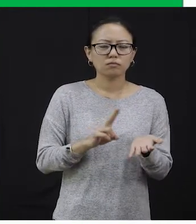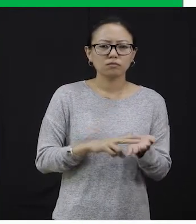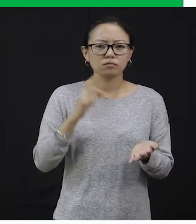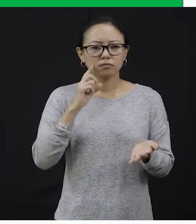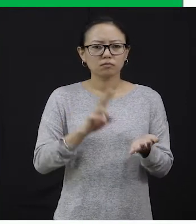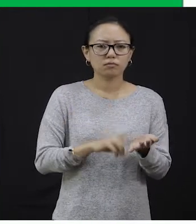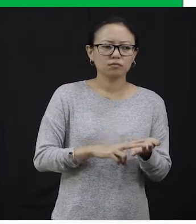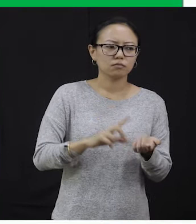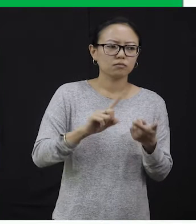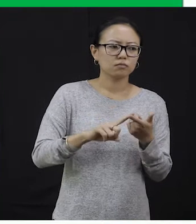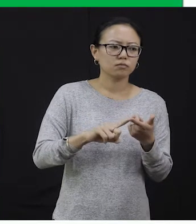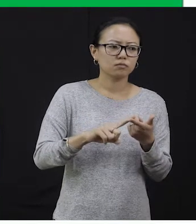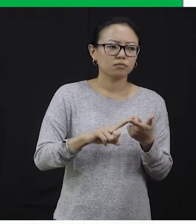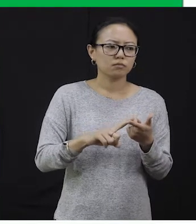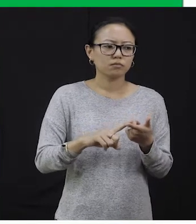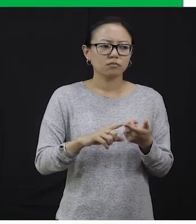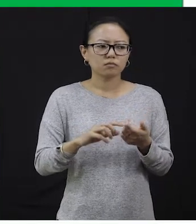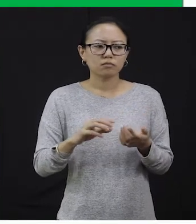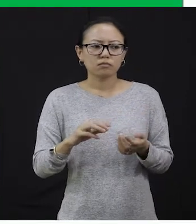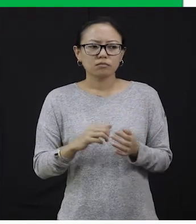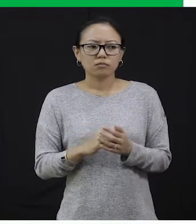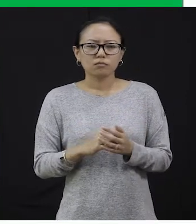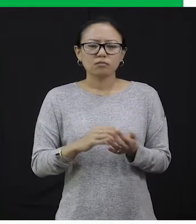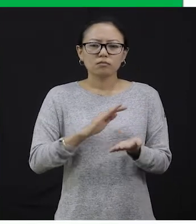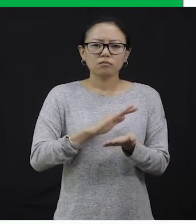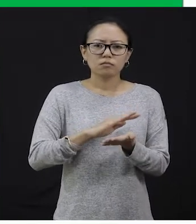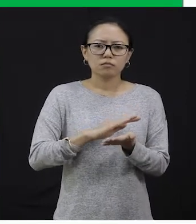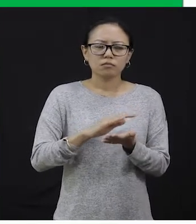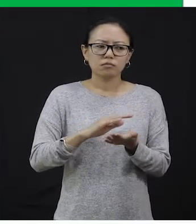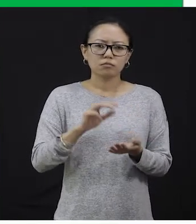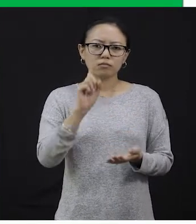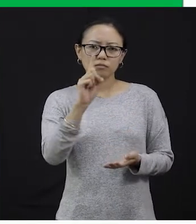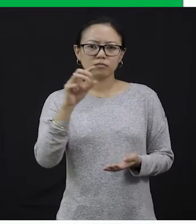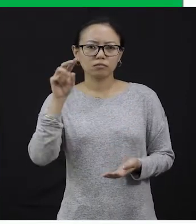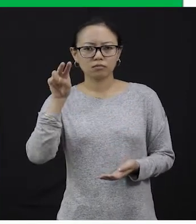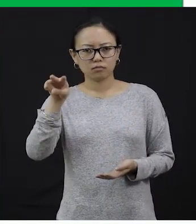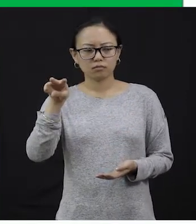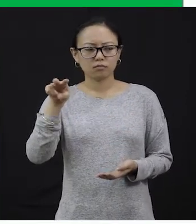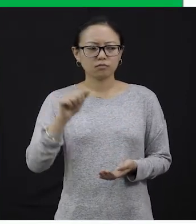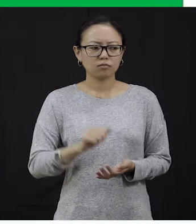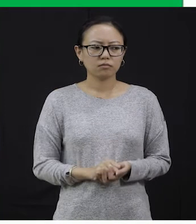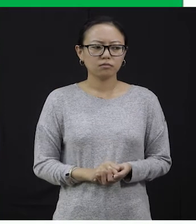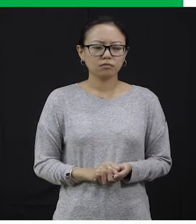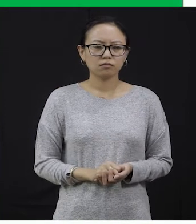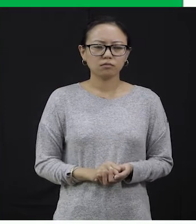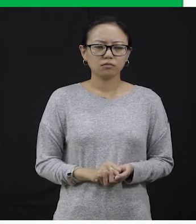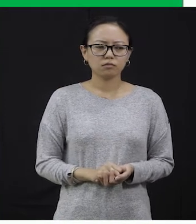and DYNINE 99, 100, 100. And